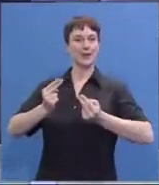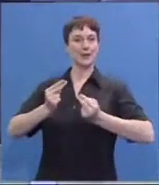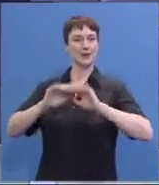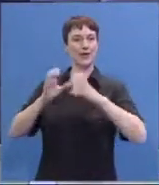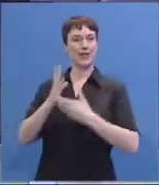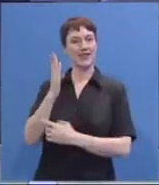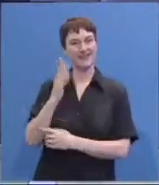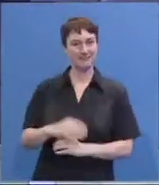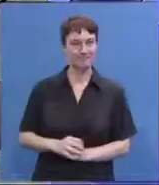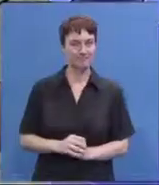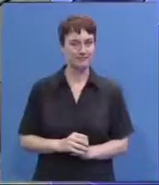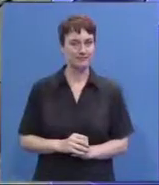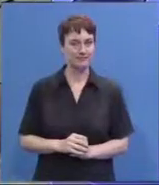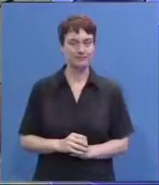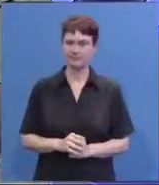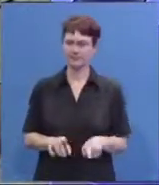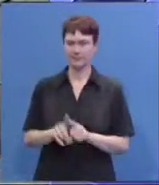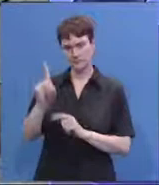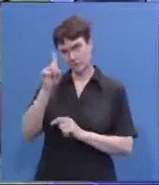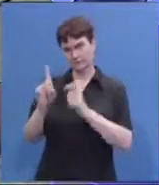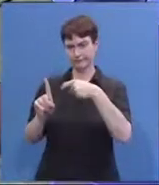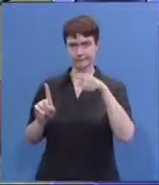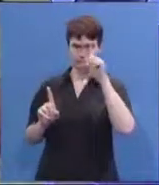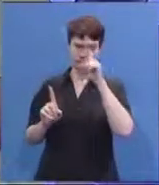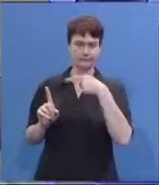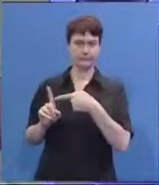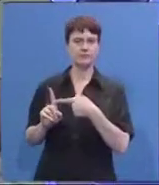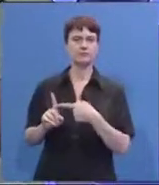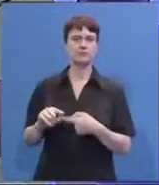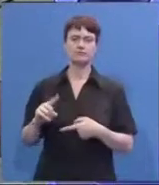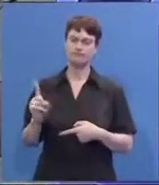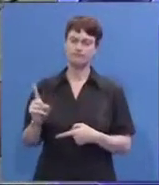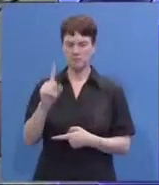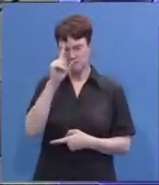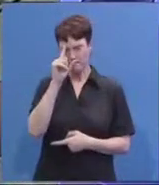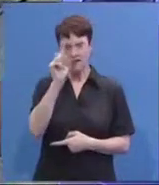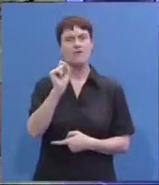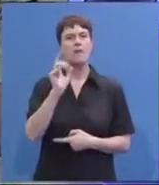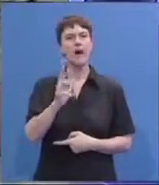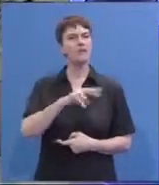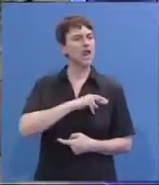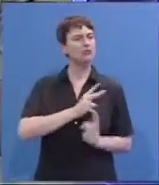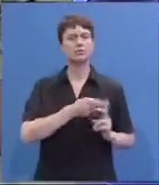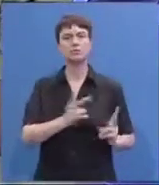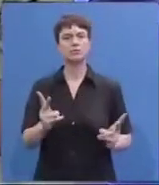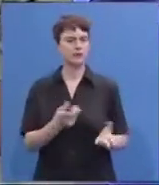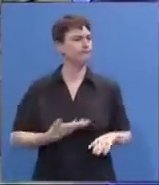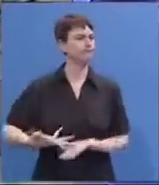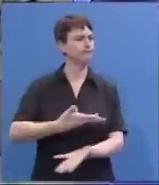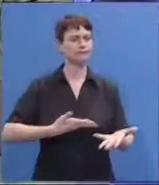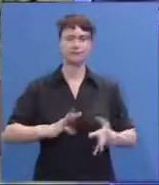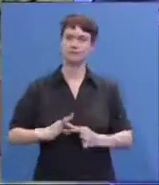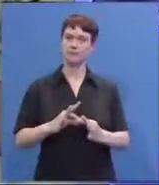earth. Now, Madiba strongly believed in fostering interfaith dialogue. How do we get that going at this very